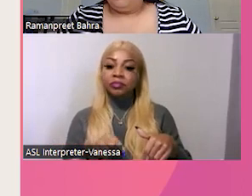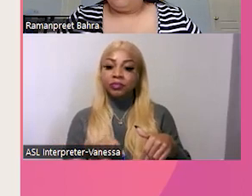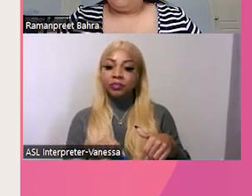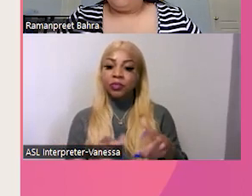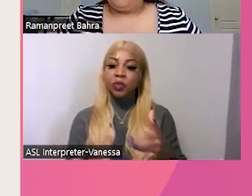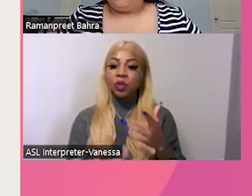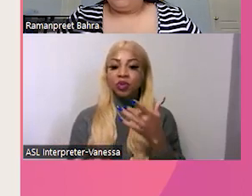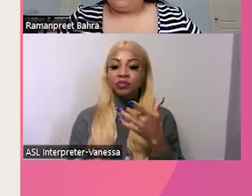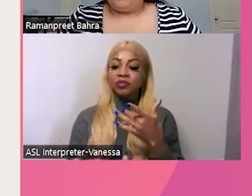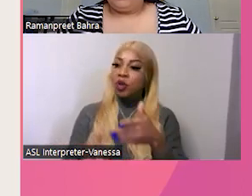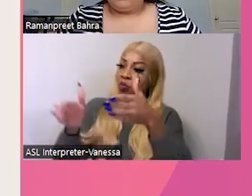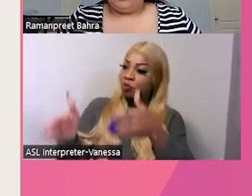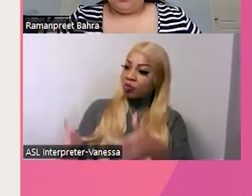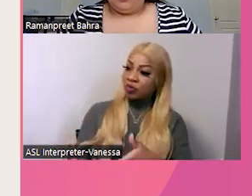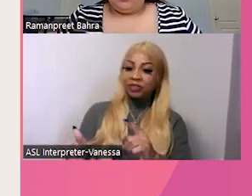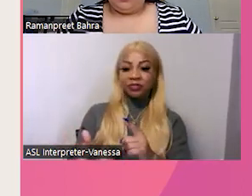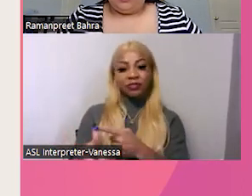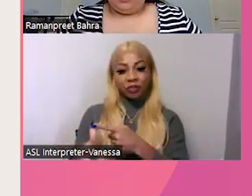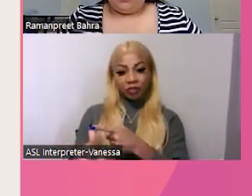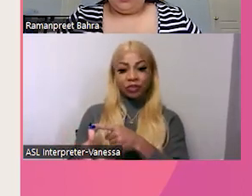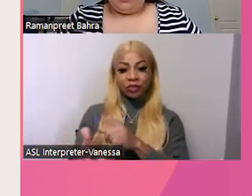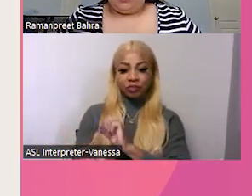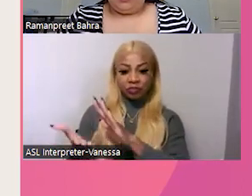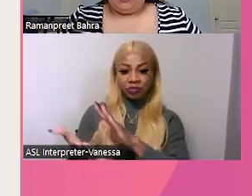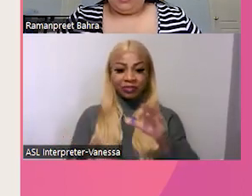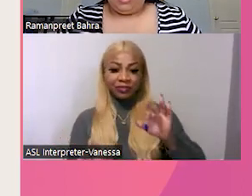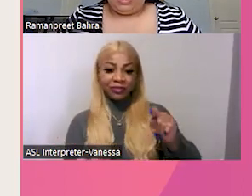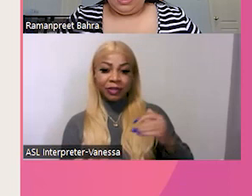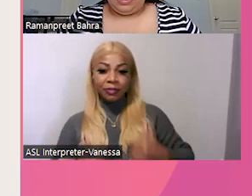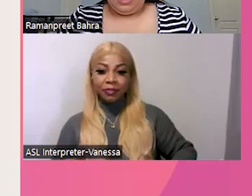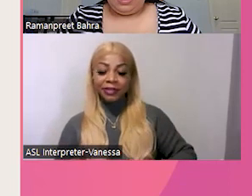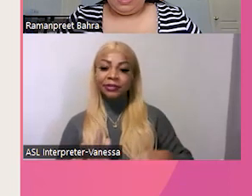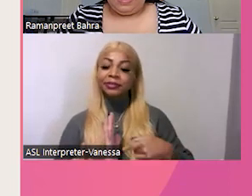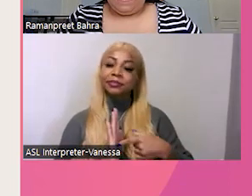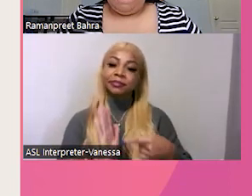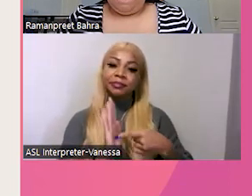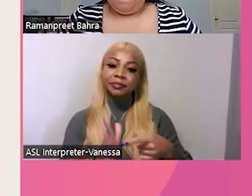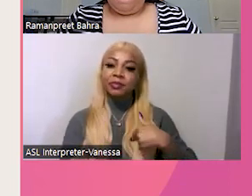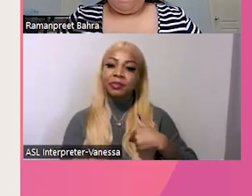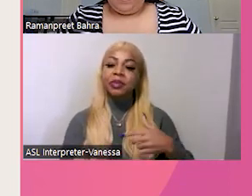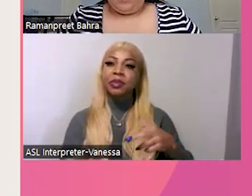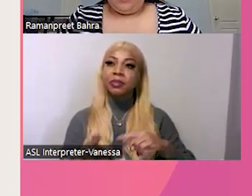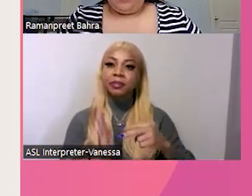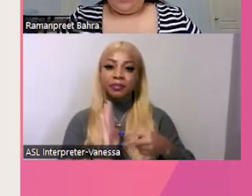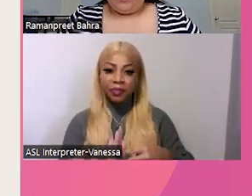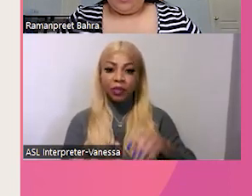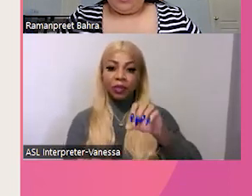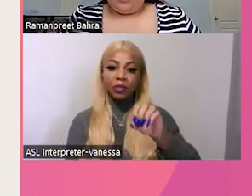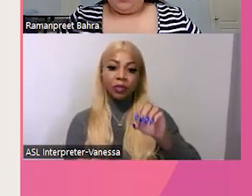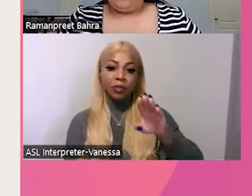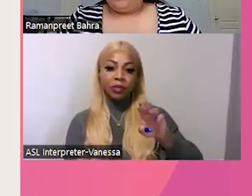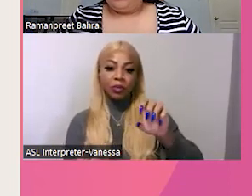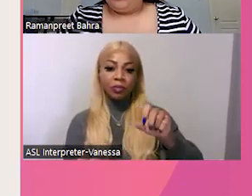to as like a person-first approach to fat bodies. Specifically, I'm referring here to Obesity Canada, which